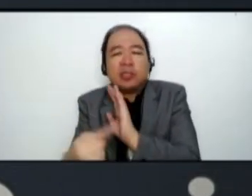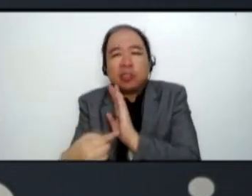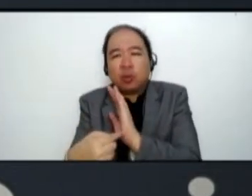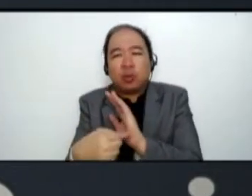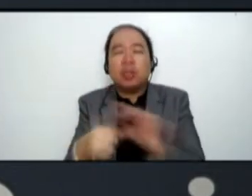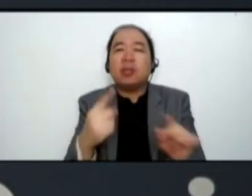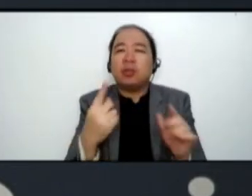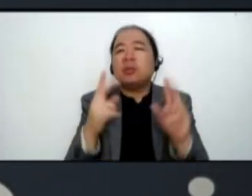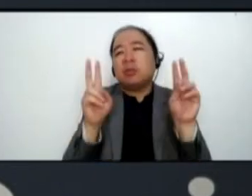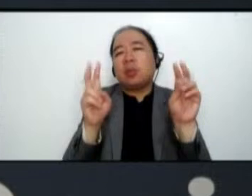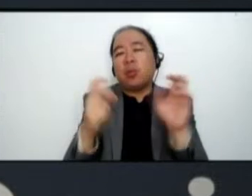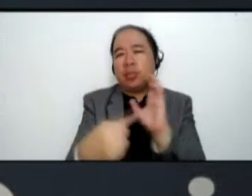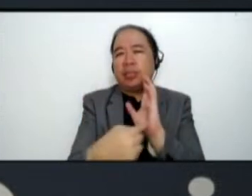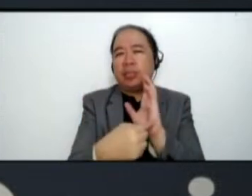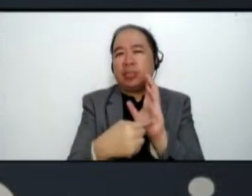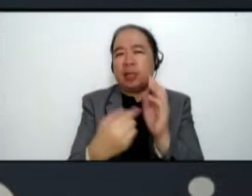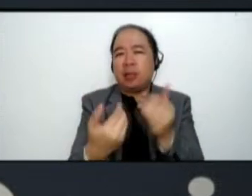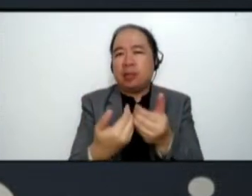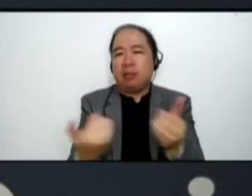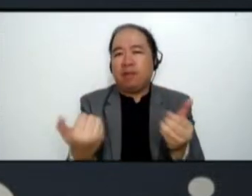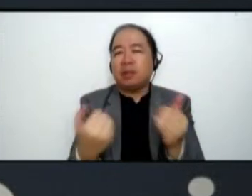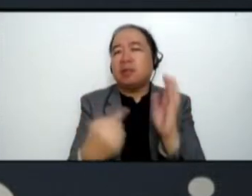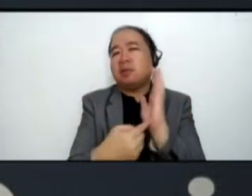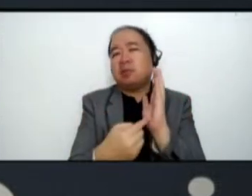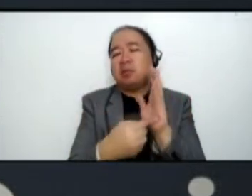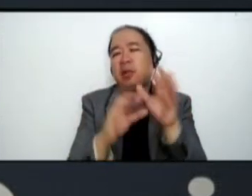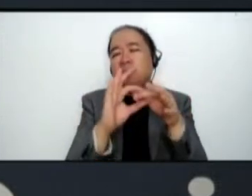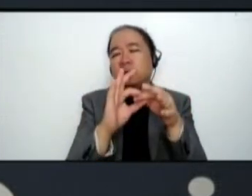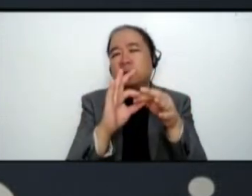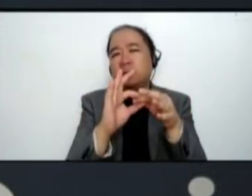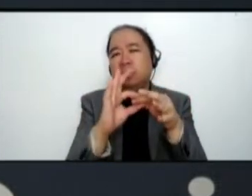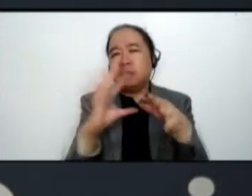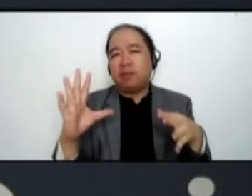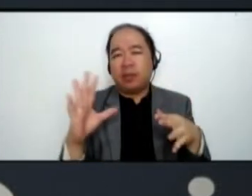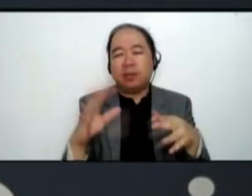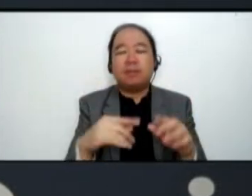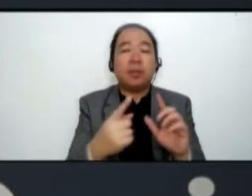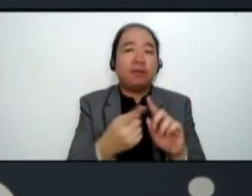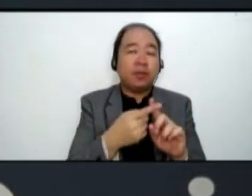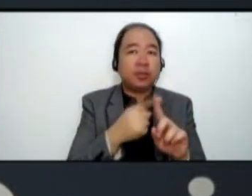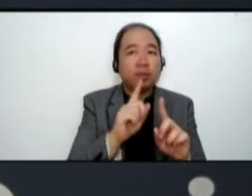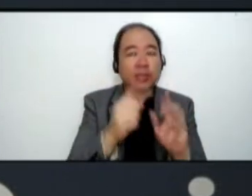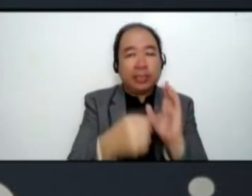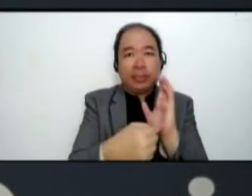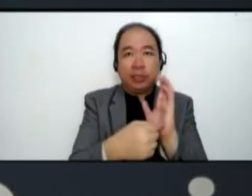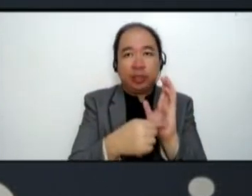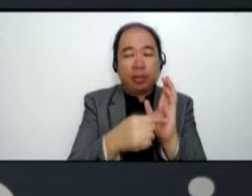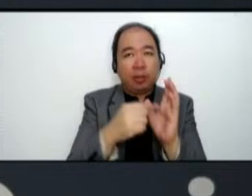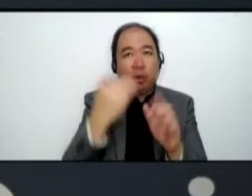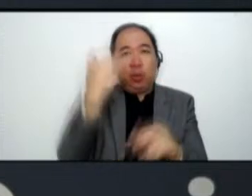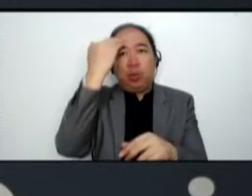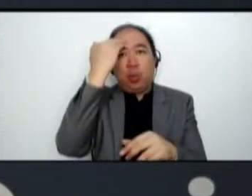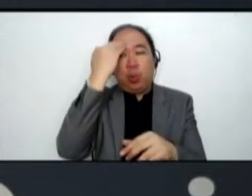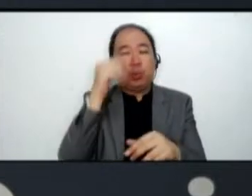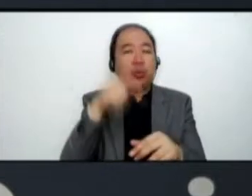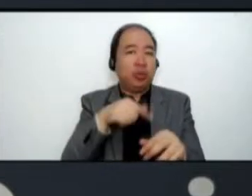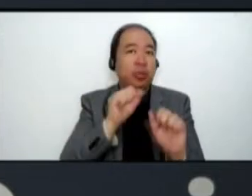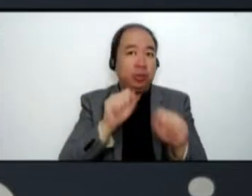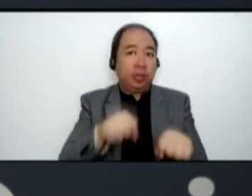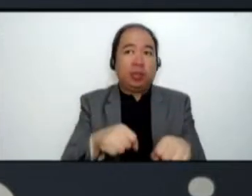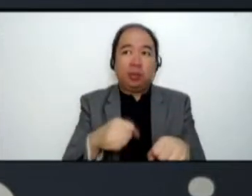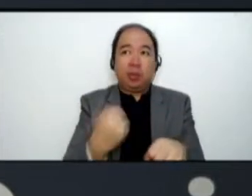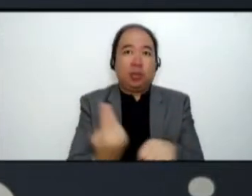and data or services. The second is the digital literacy, or the ability to use and the ability to use